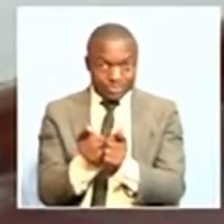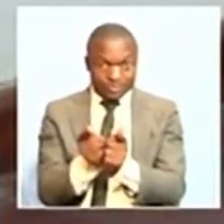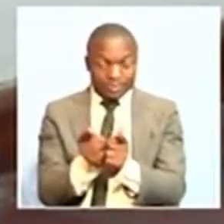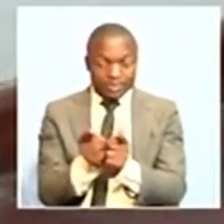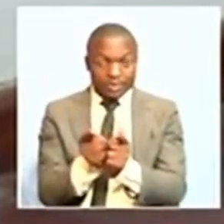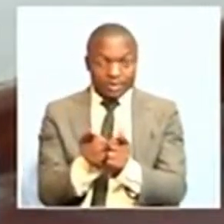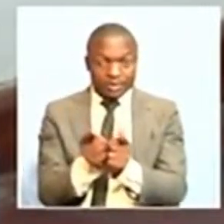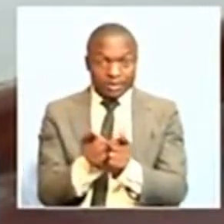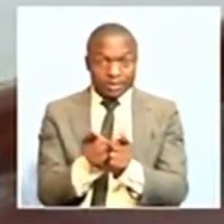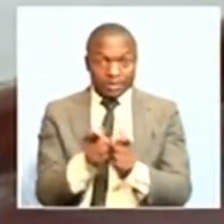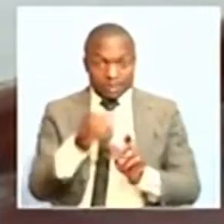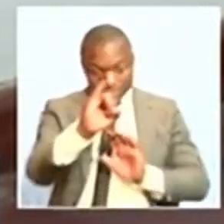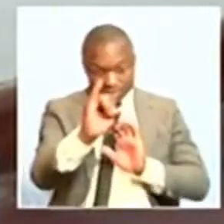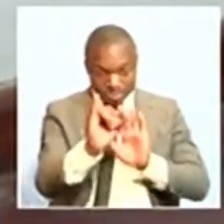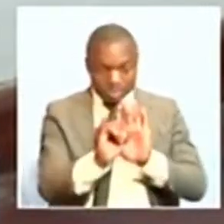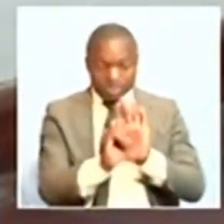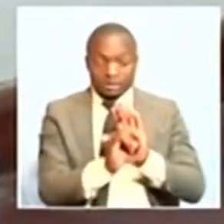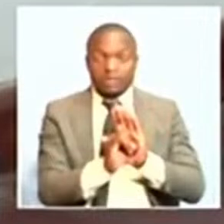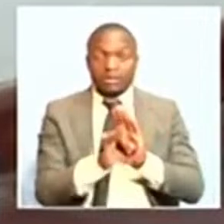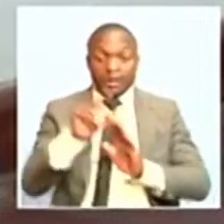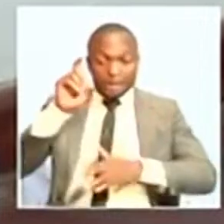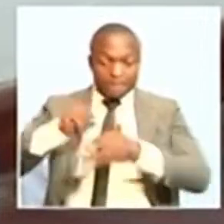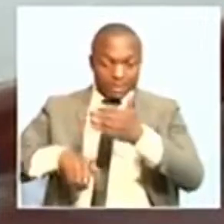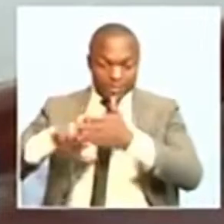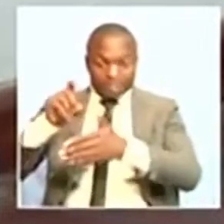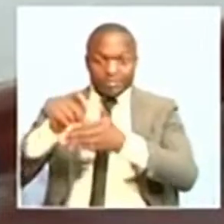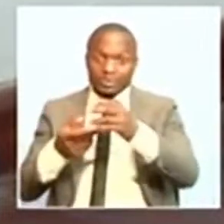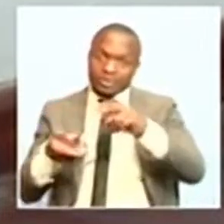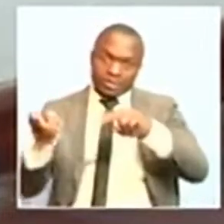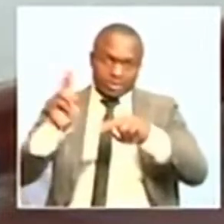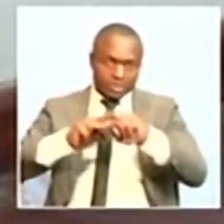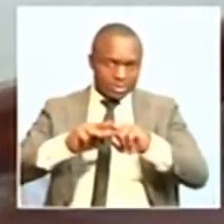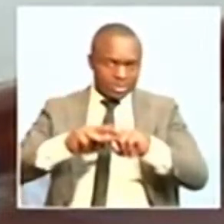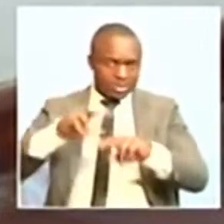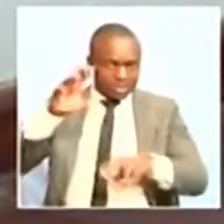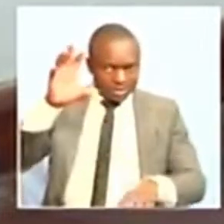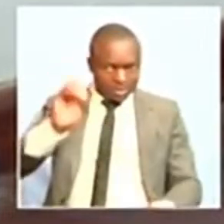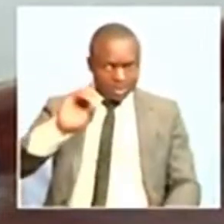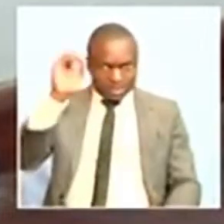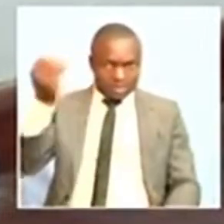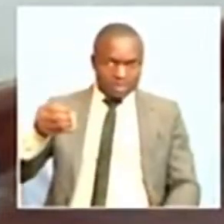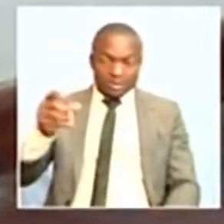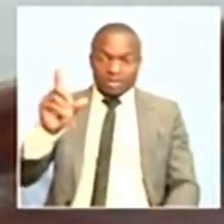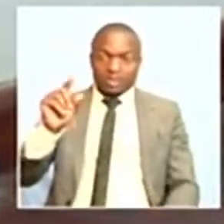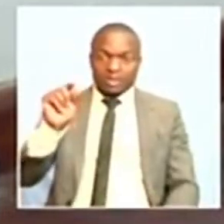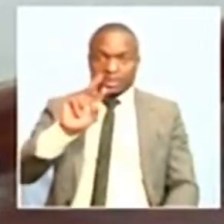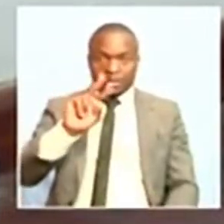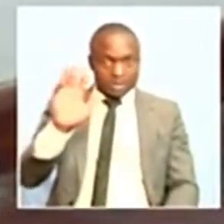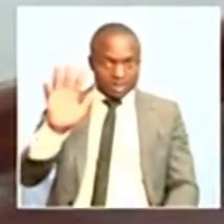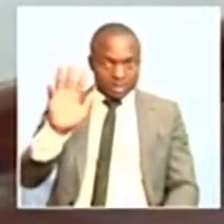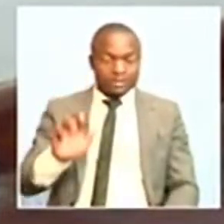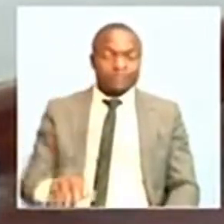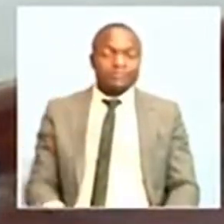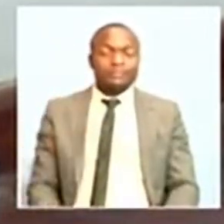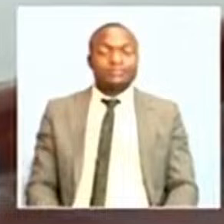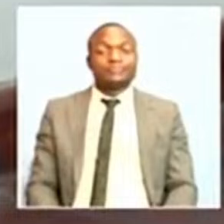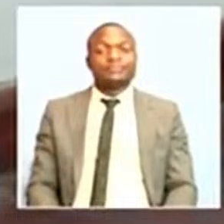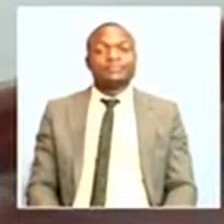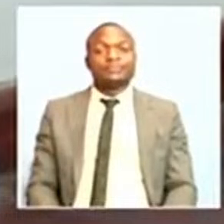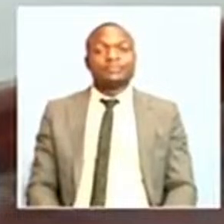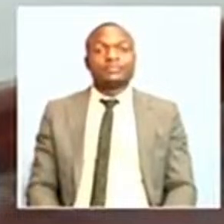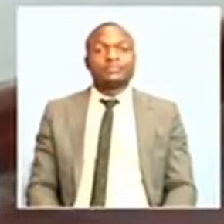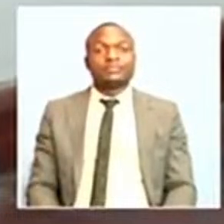is expected to significantly increase by about 50% in 2025. Yeah,